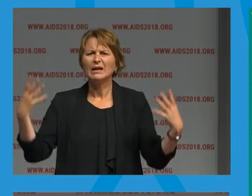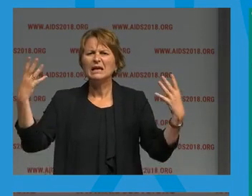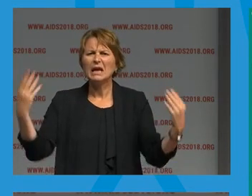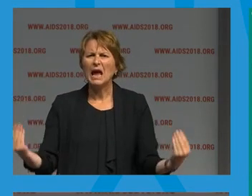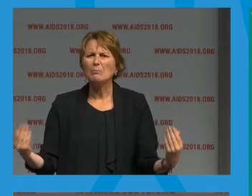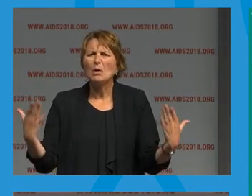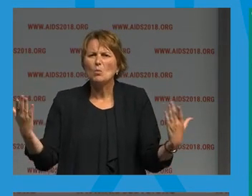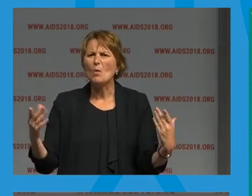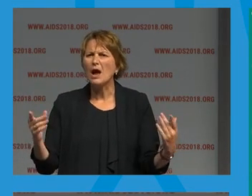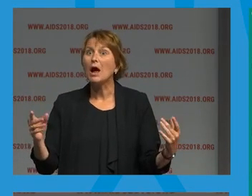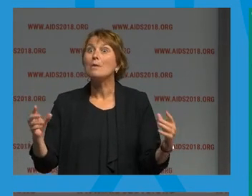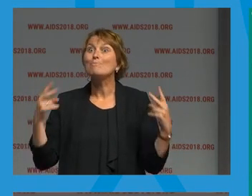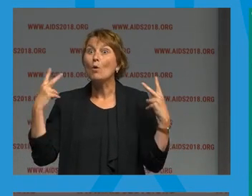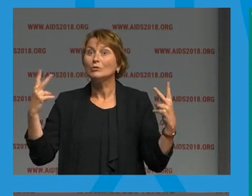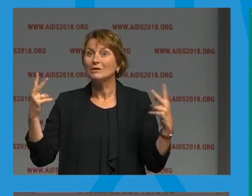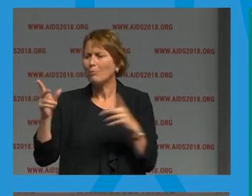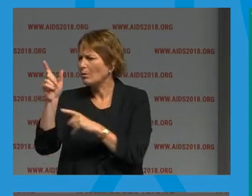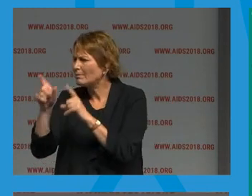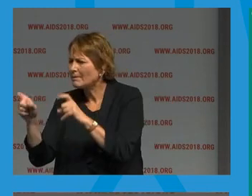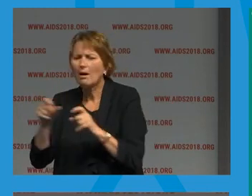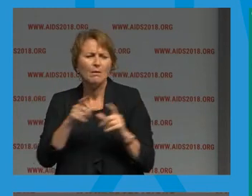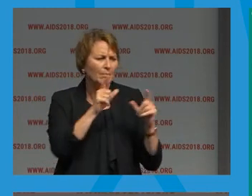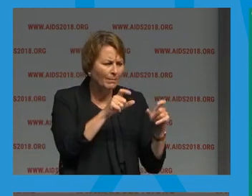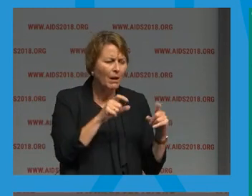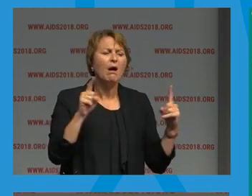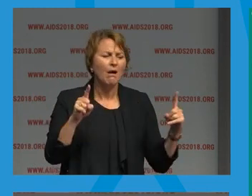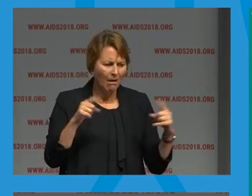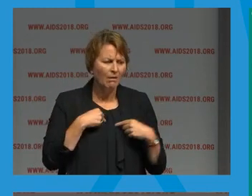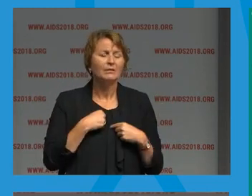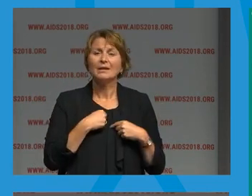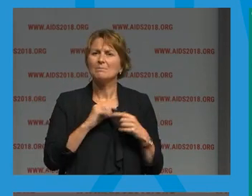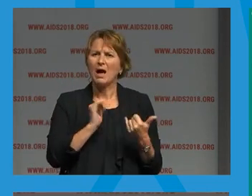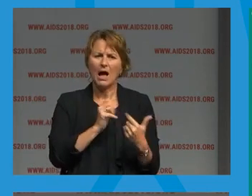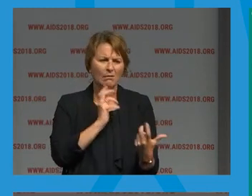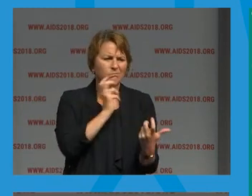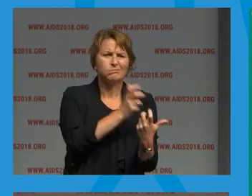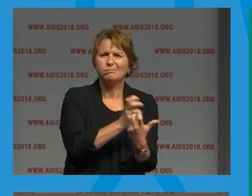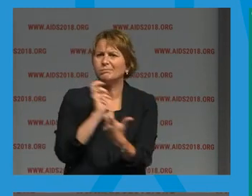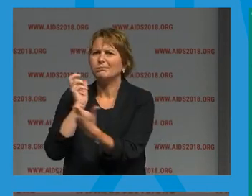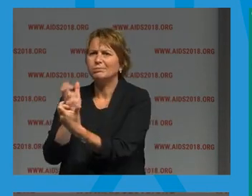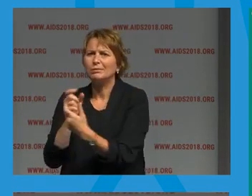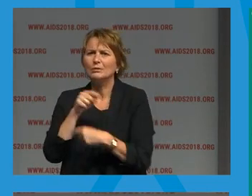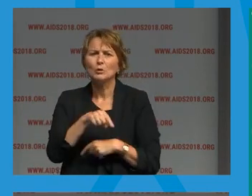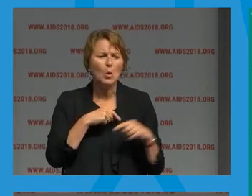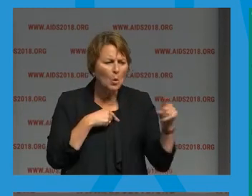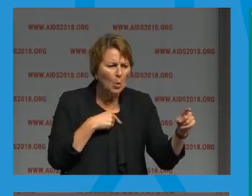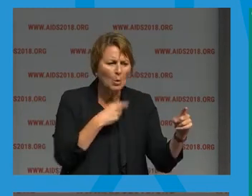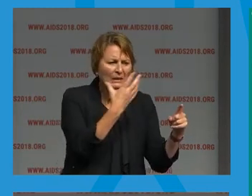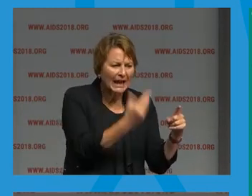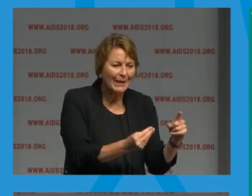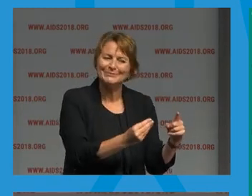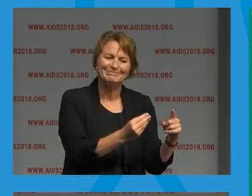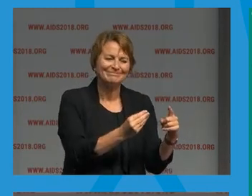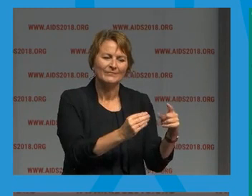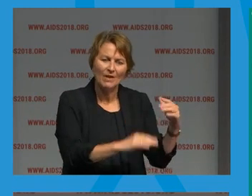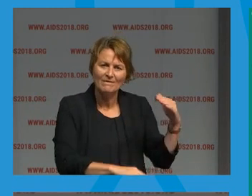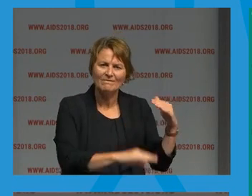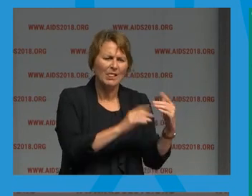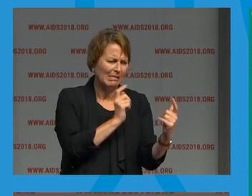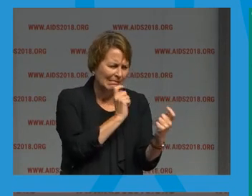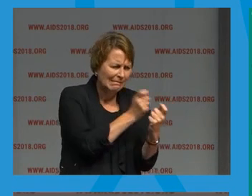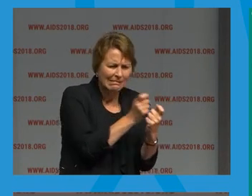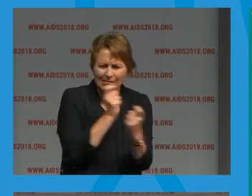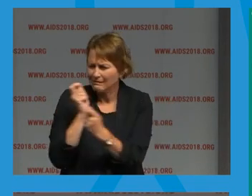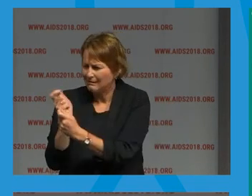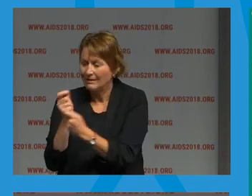and where they are at risk, and then tailoring our responses to specifically addressing those gaps and holding ourselves